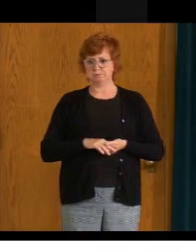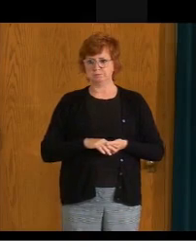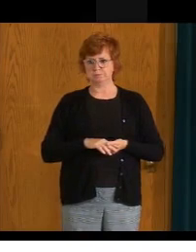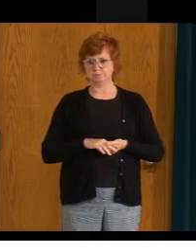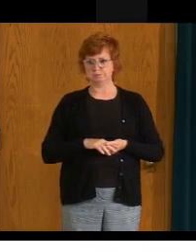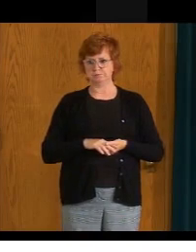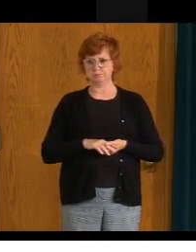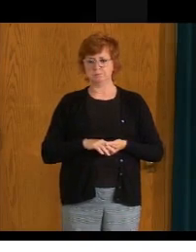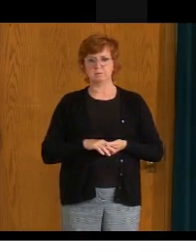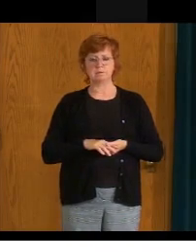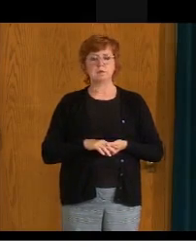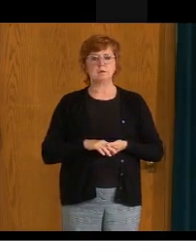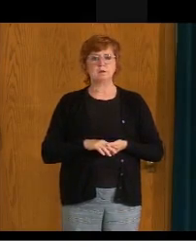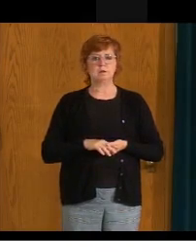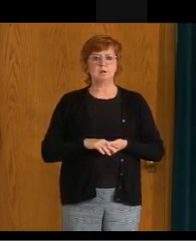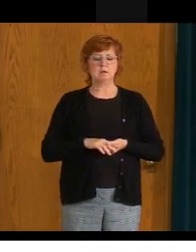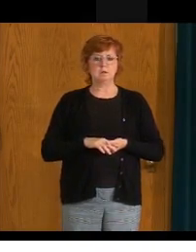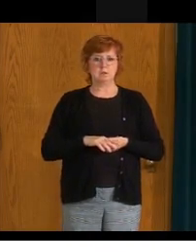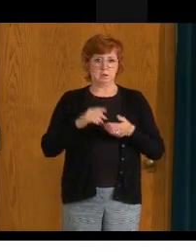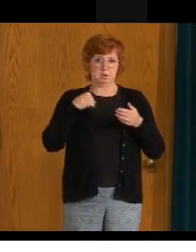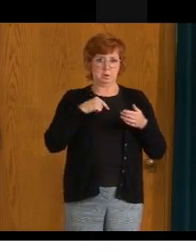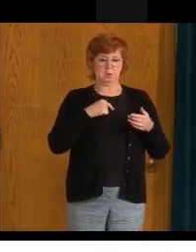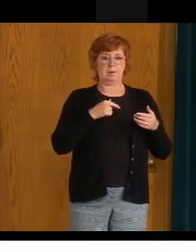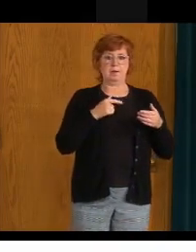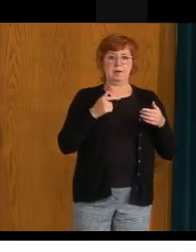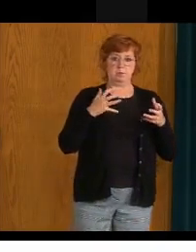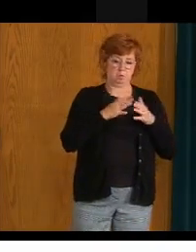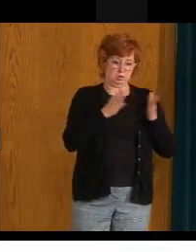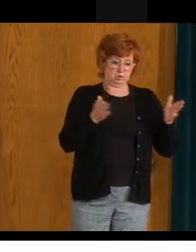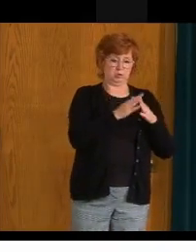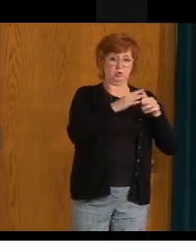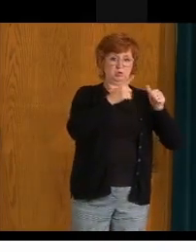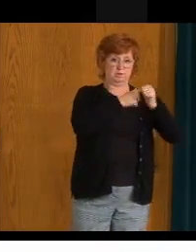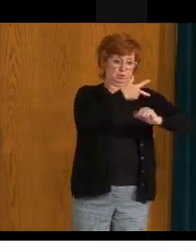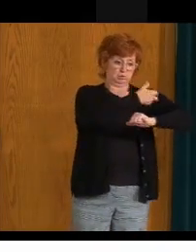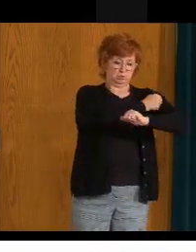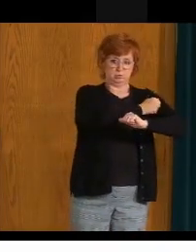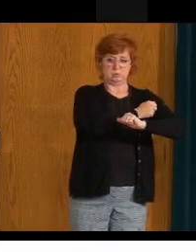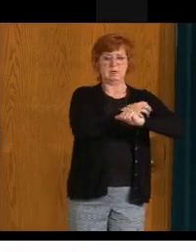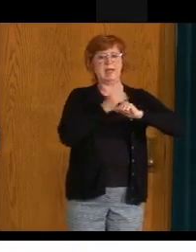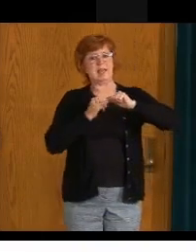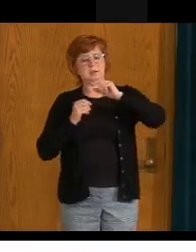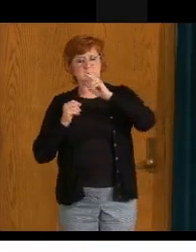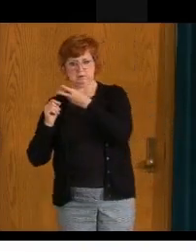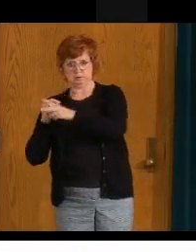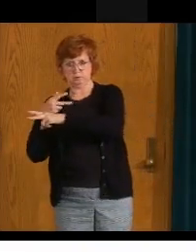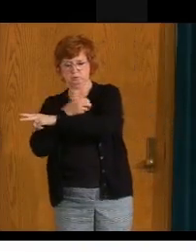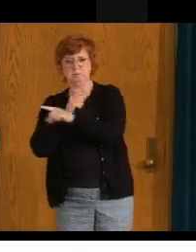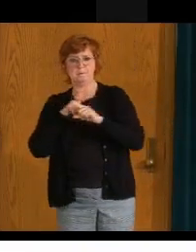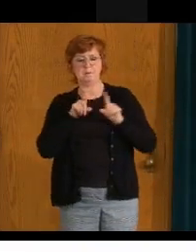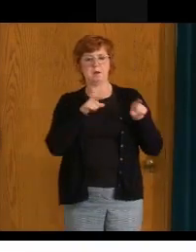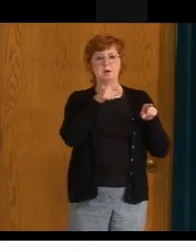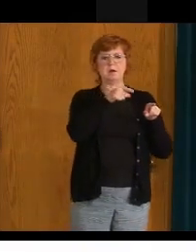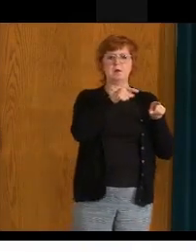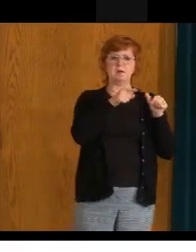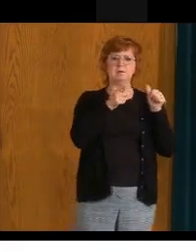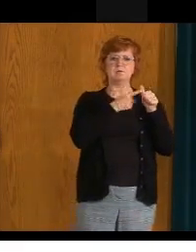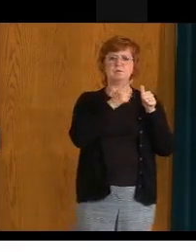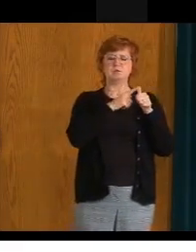and really promote first dose, we are focusing on 3 key factors. The first